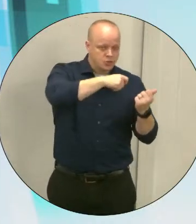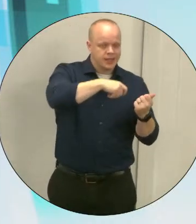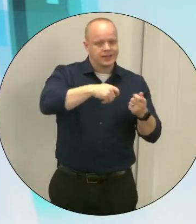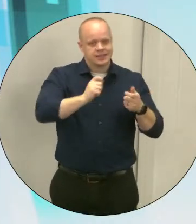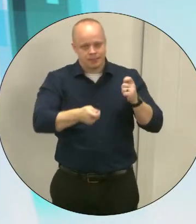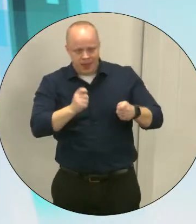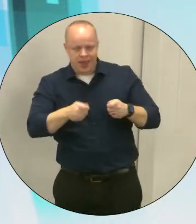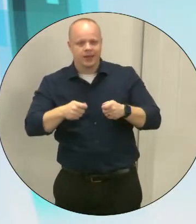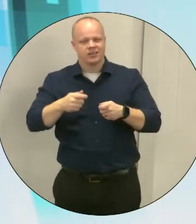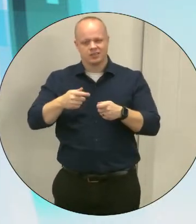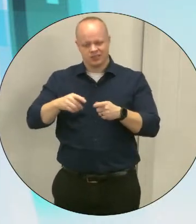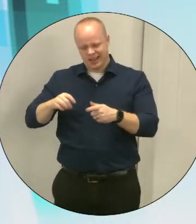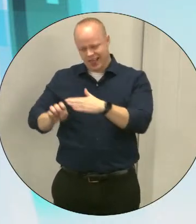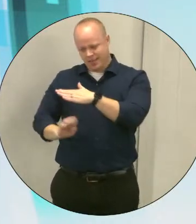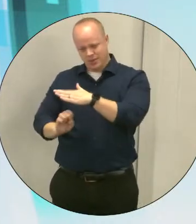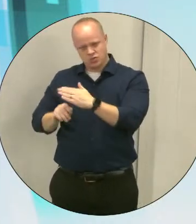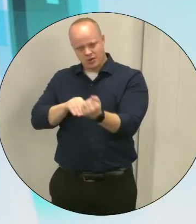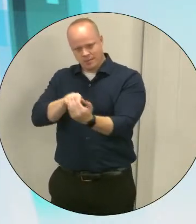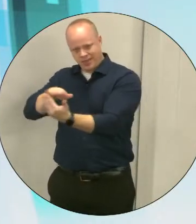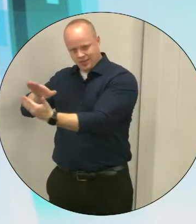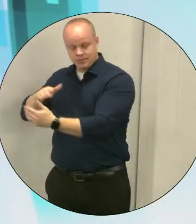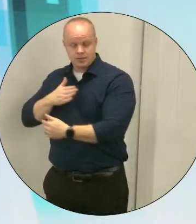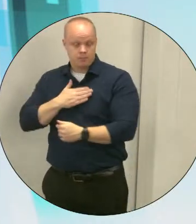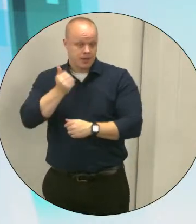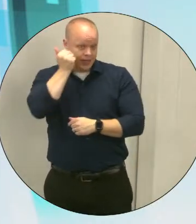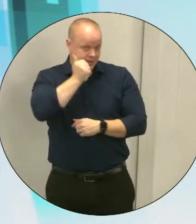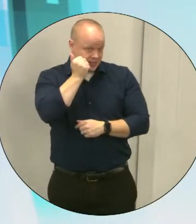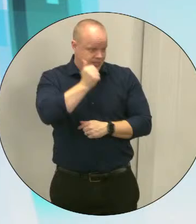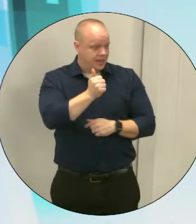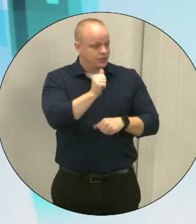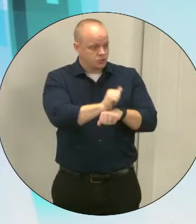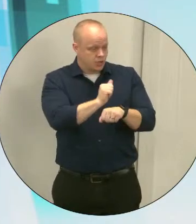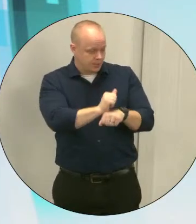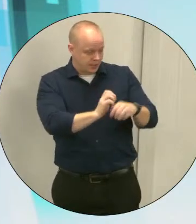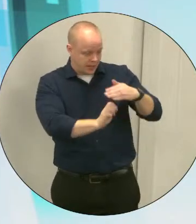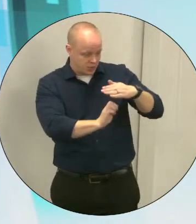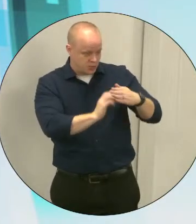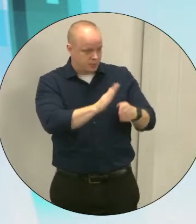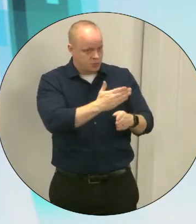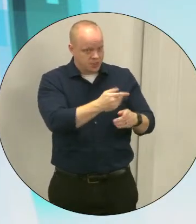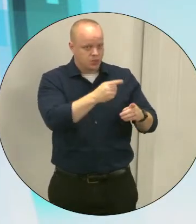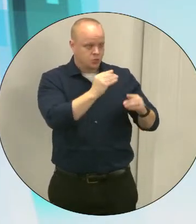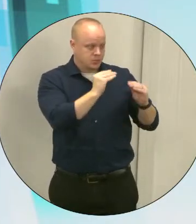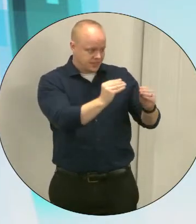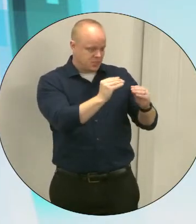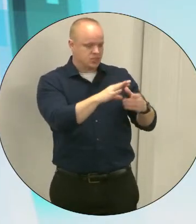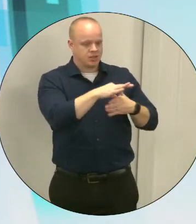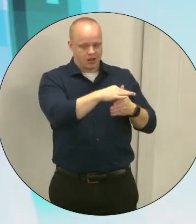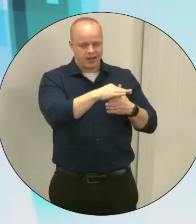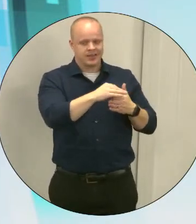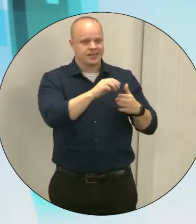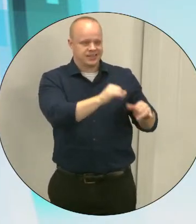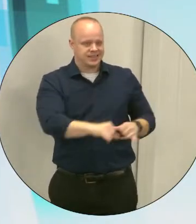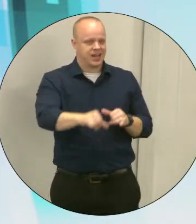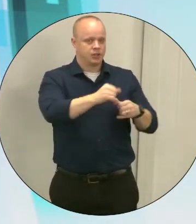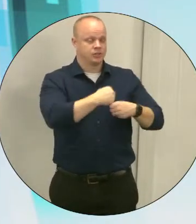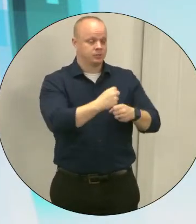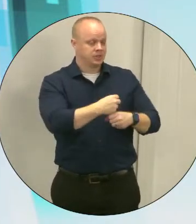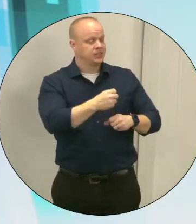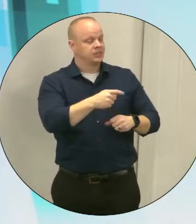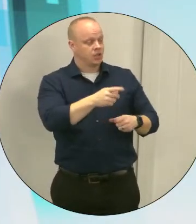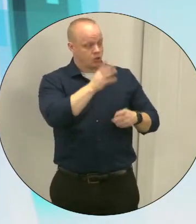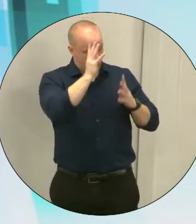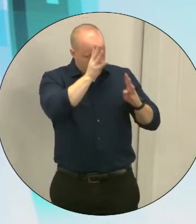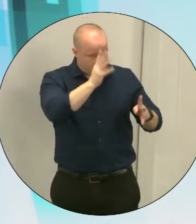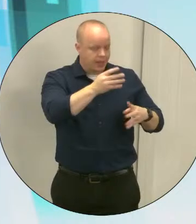and elementary methods. My daily job in elementary music is to teach the Nevada Academic Content Standards, which requires students to create, perform, respond,